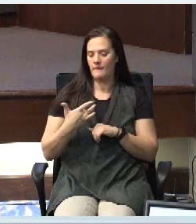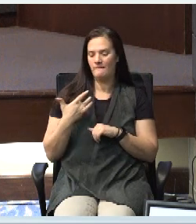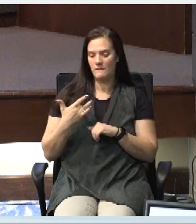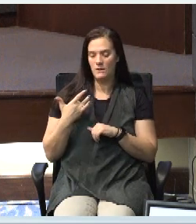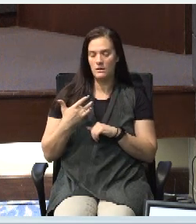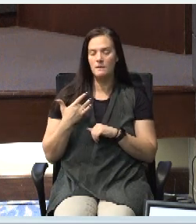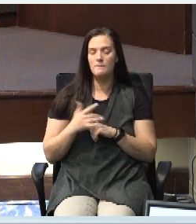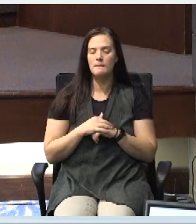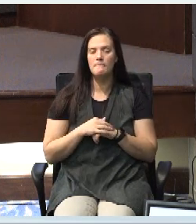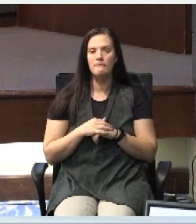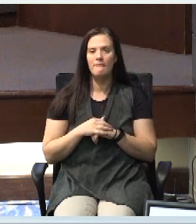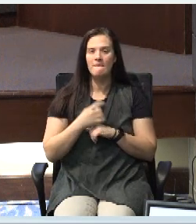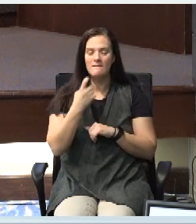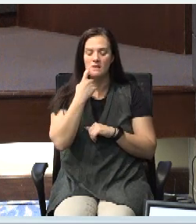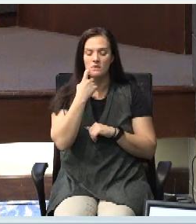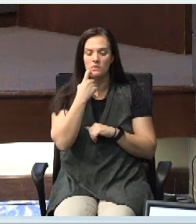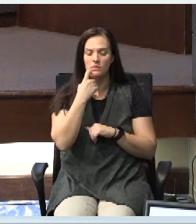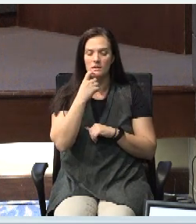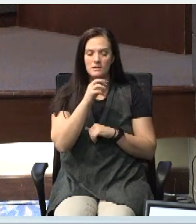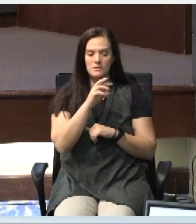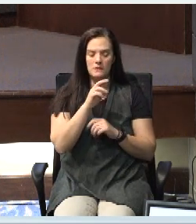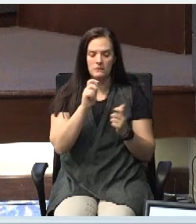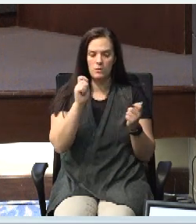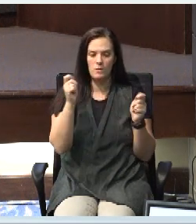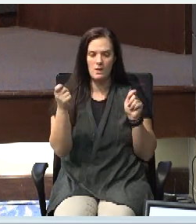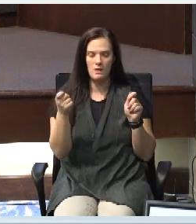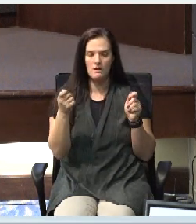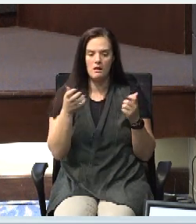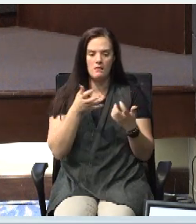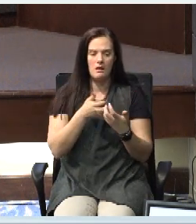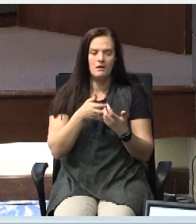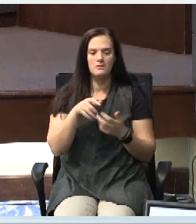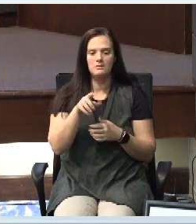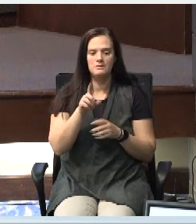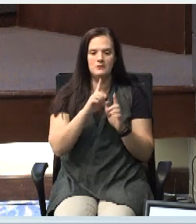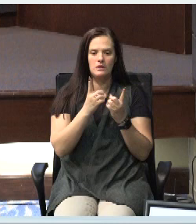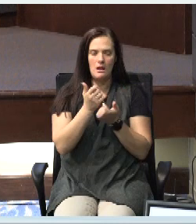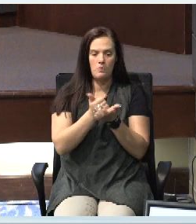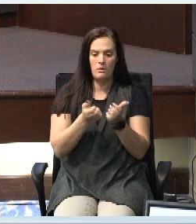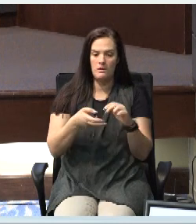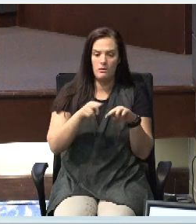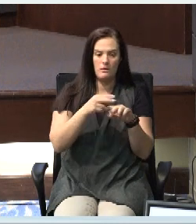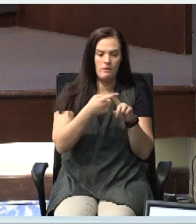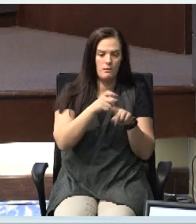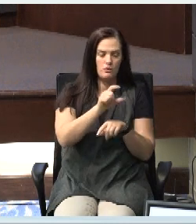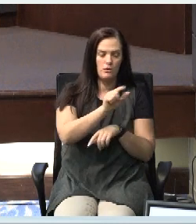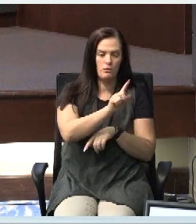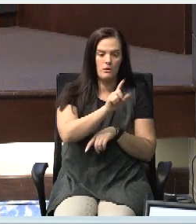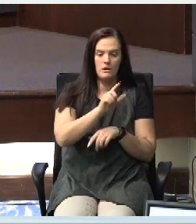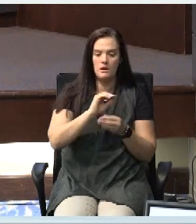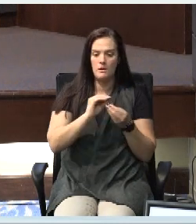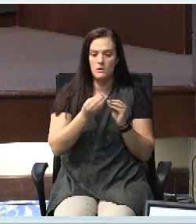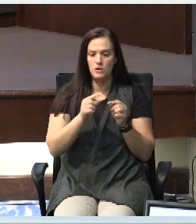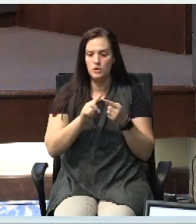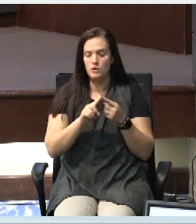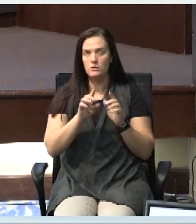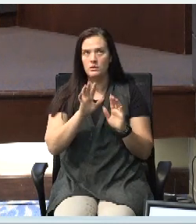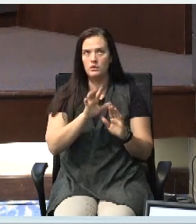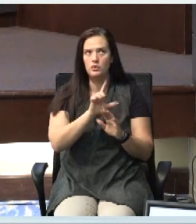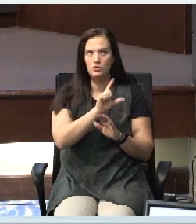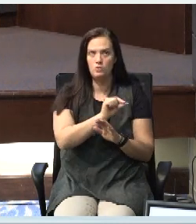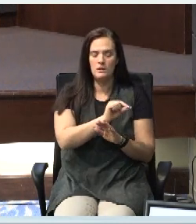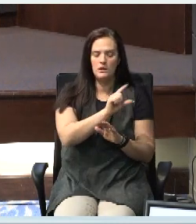that the recently realigned districts helped us with the increase from the 2021 numbers to 2020